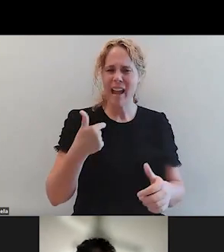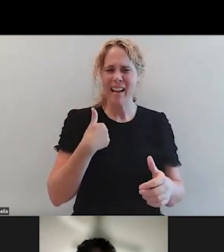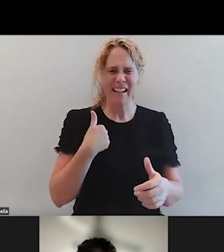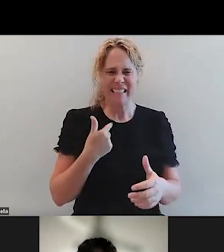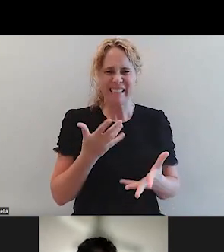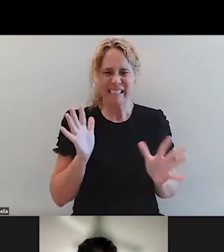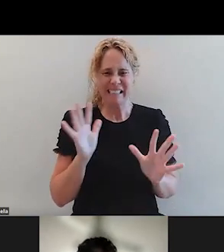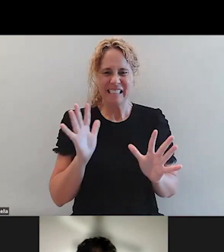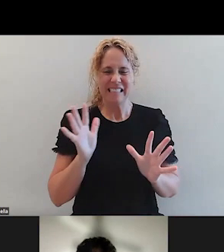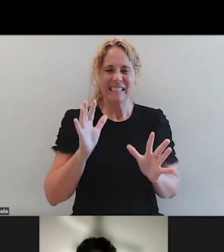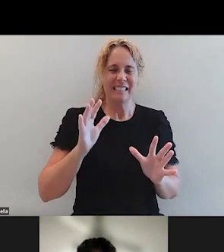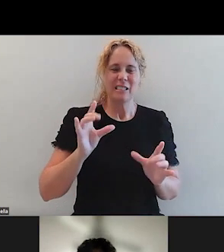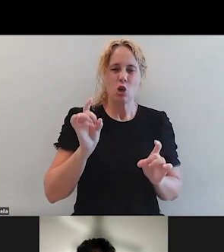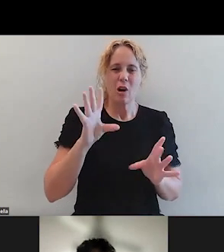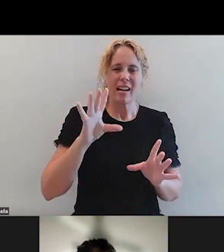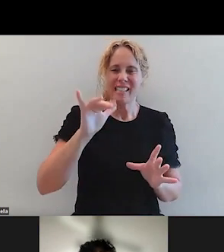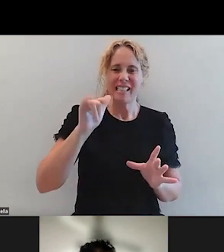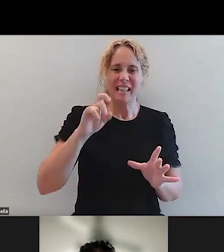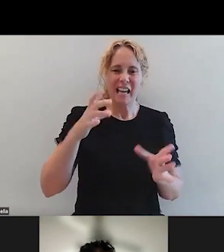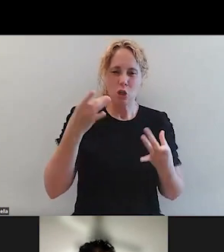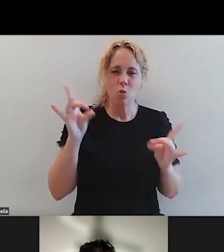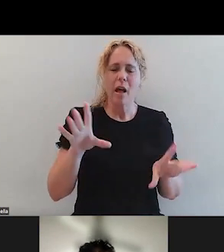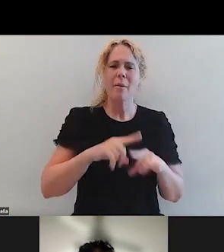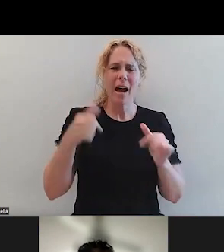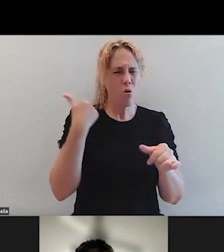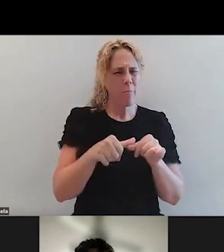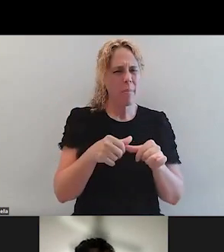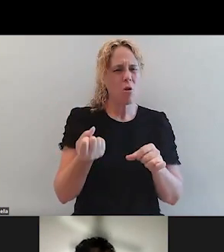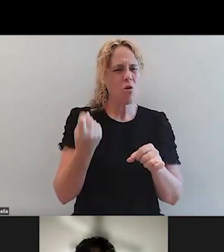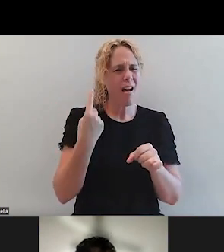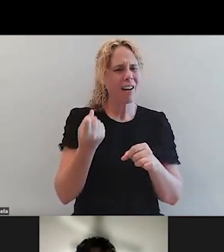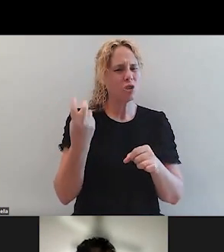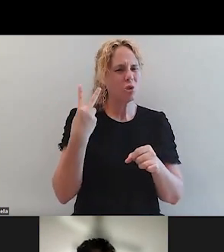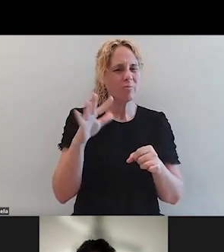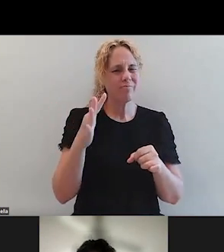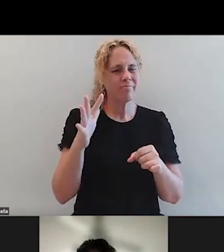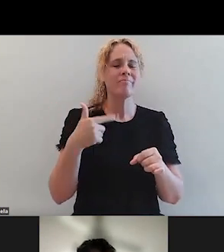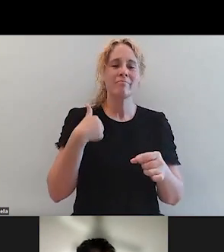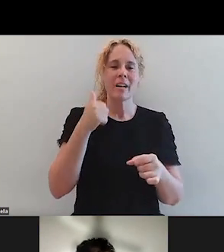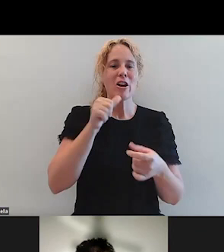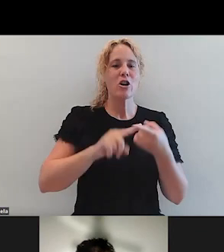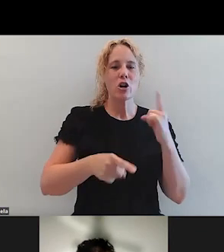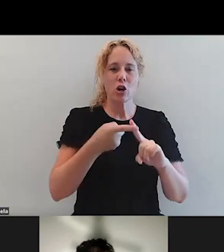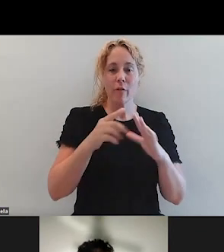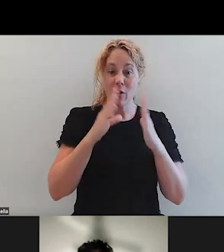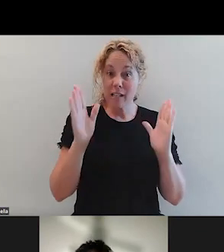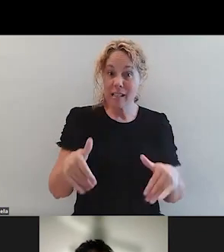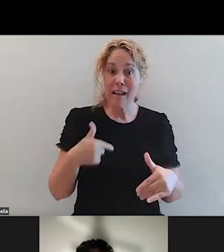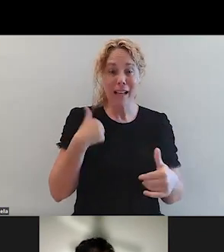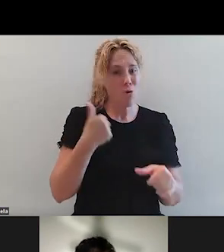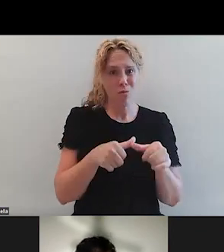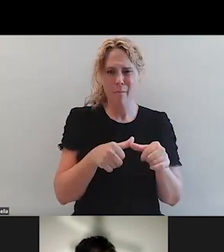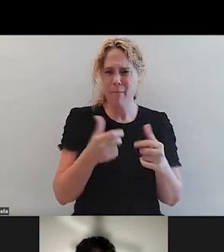from crisis lines like that. But I remember that about a year, maybe 2 ago, I was at my girlfriend's house, and I don't remember